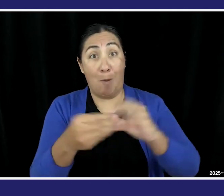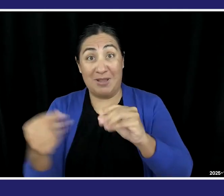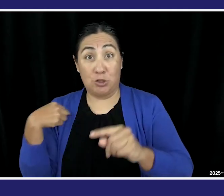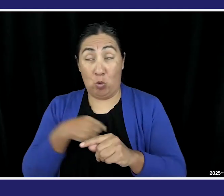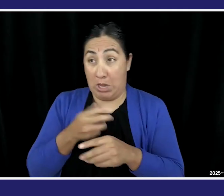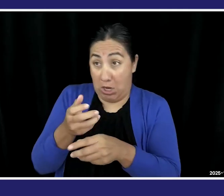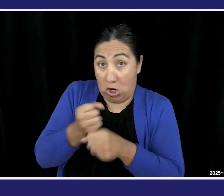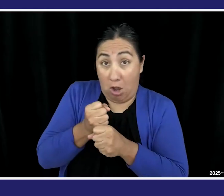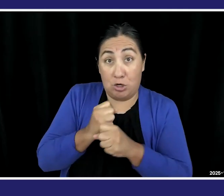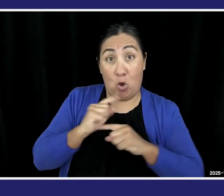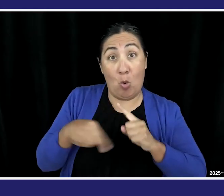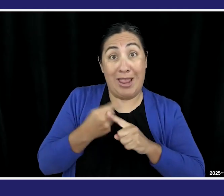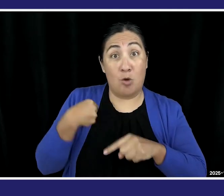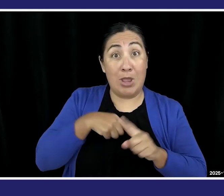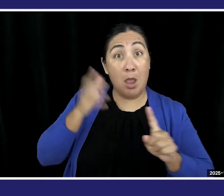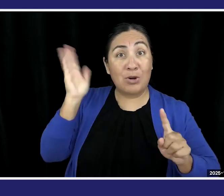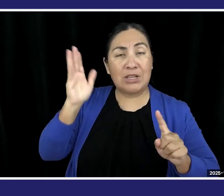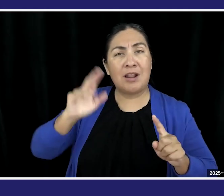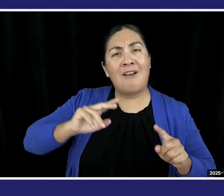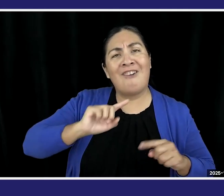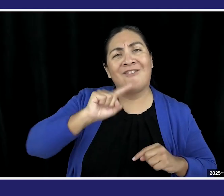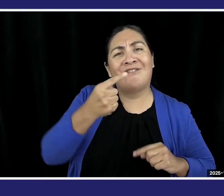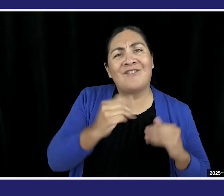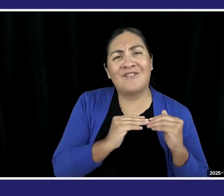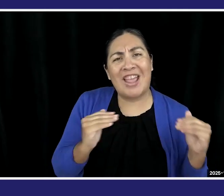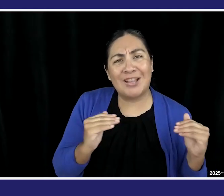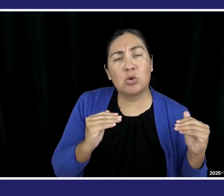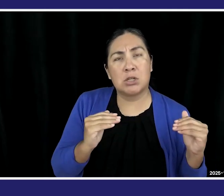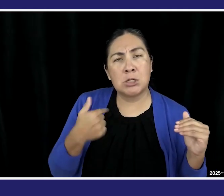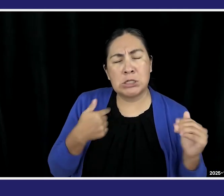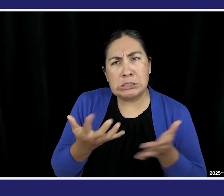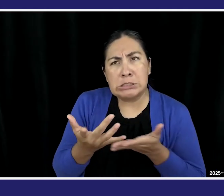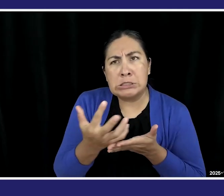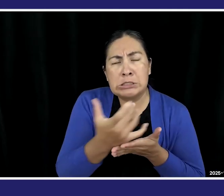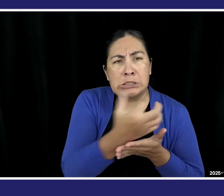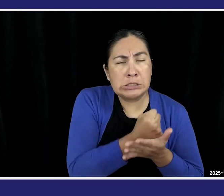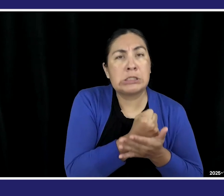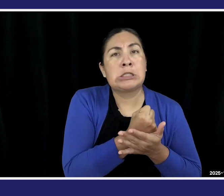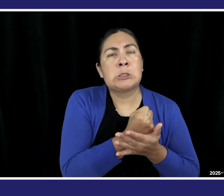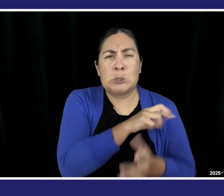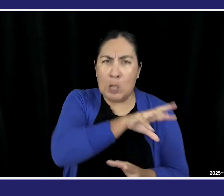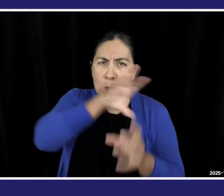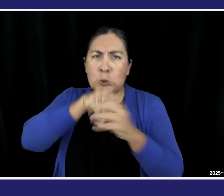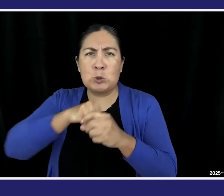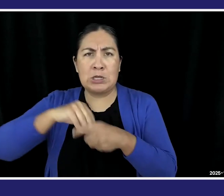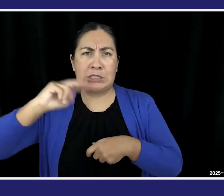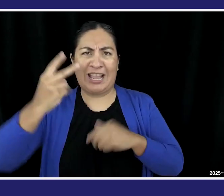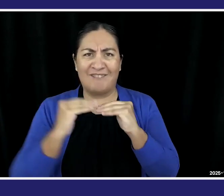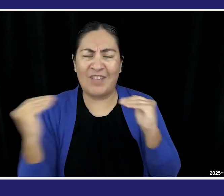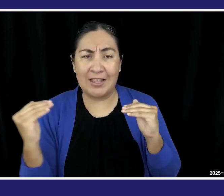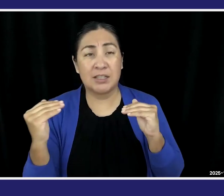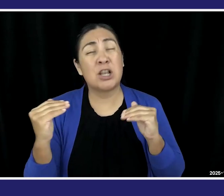presented our Phase 1 guide. And so just wanting to be mindful of that. More importantly, our Phase 2 now